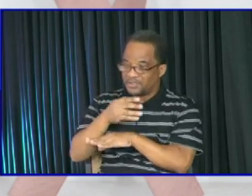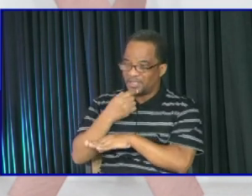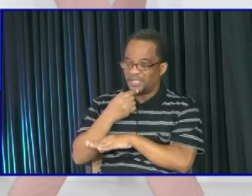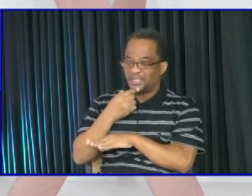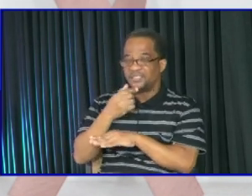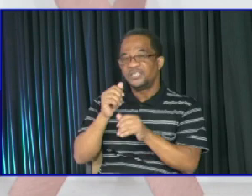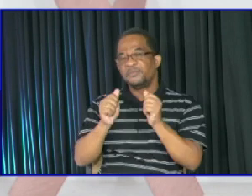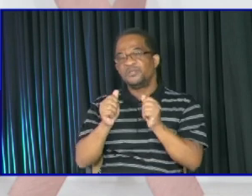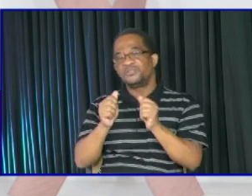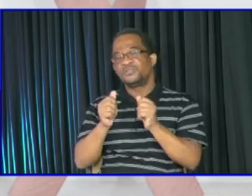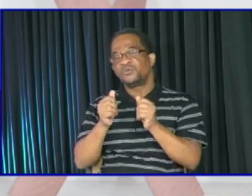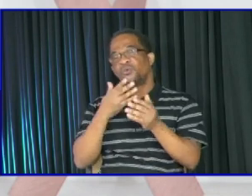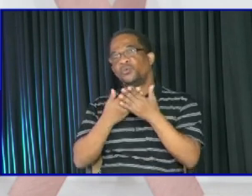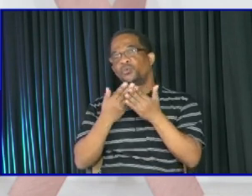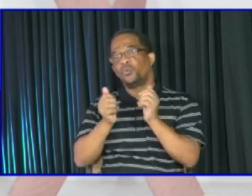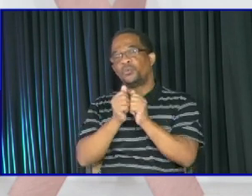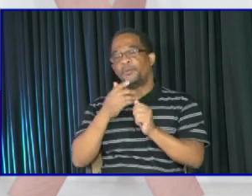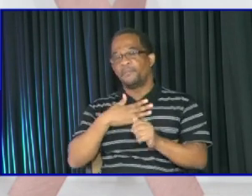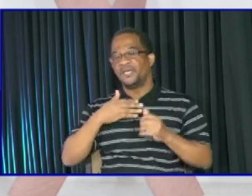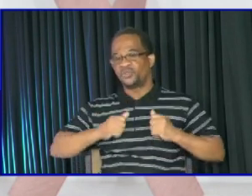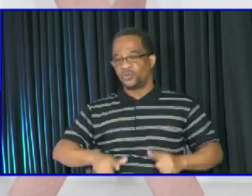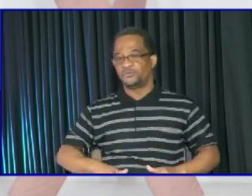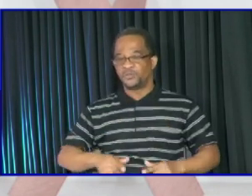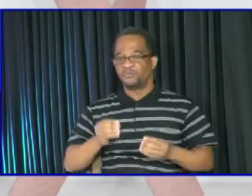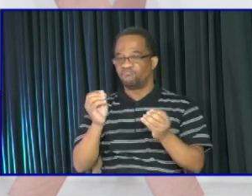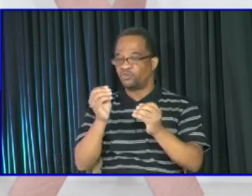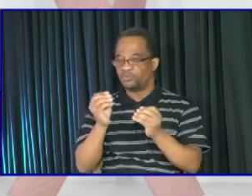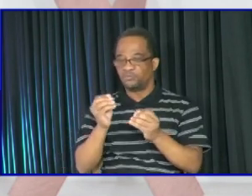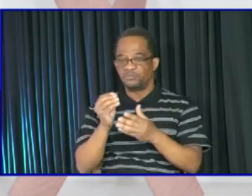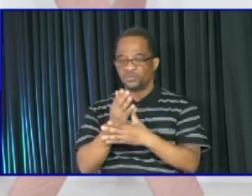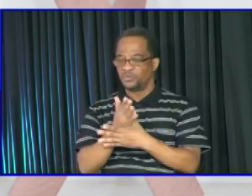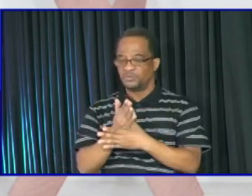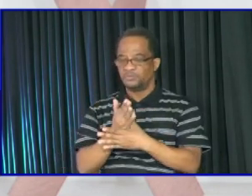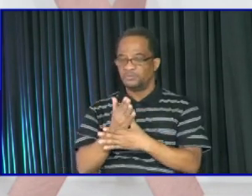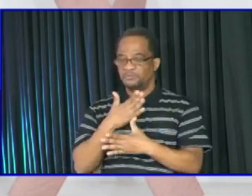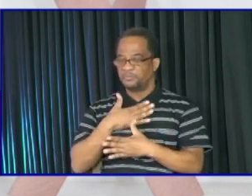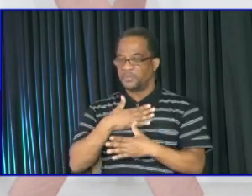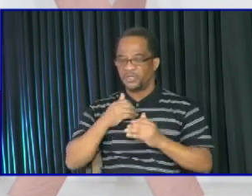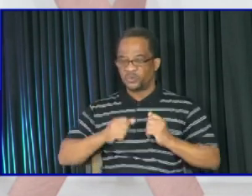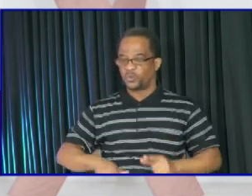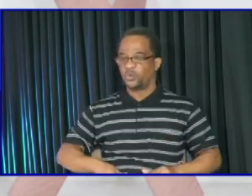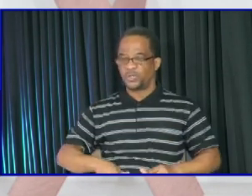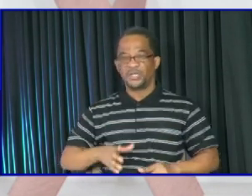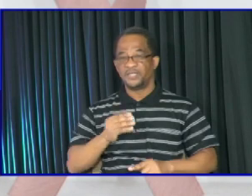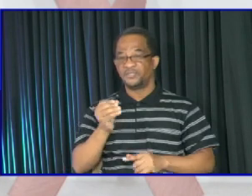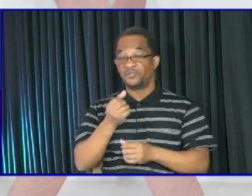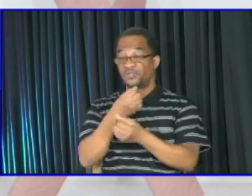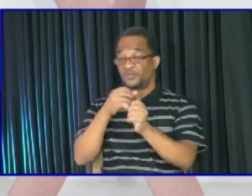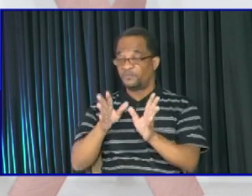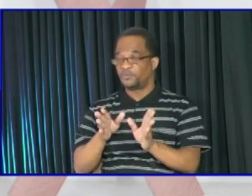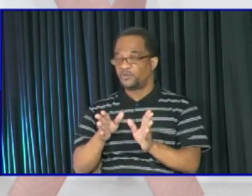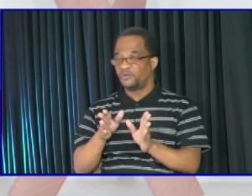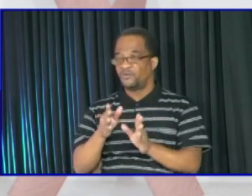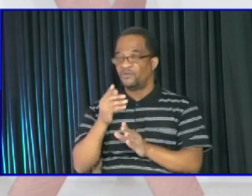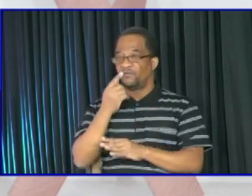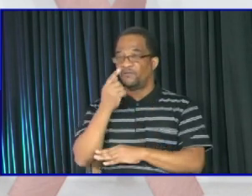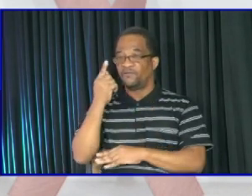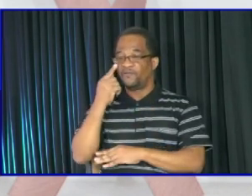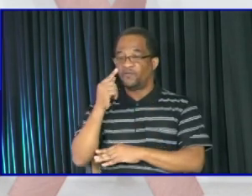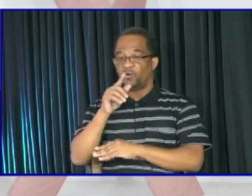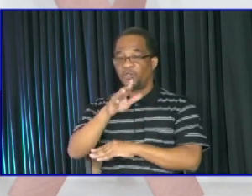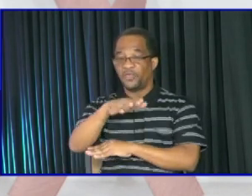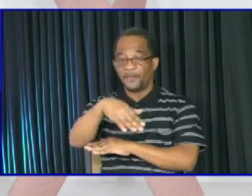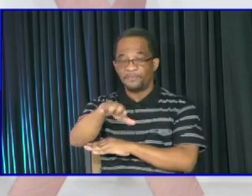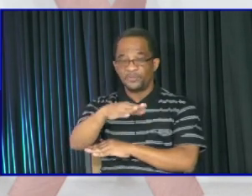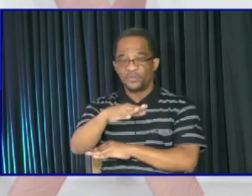my soul. There's nothing between my soul and my Savior. So for those